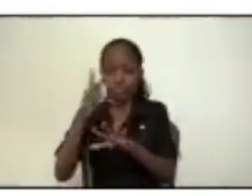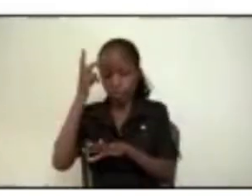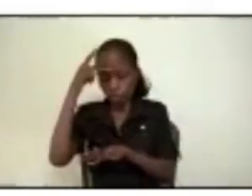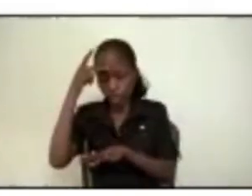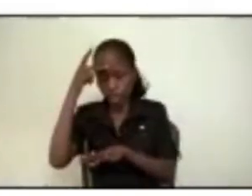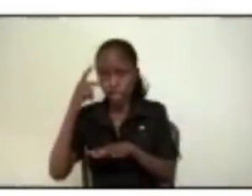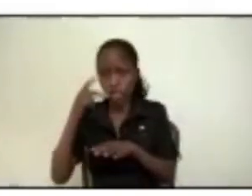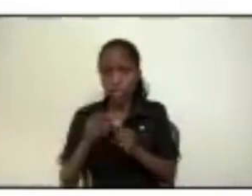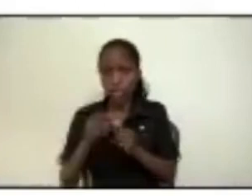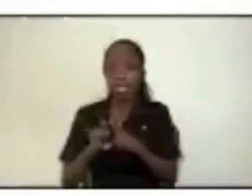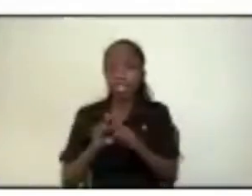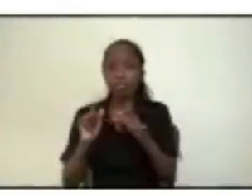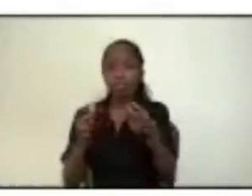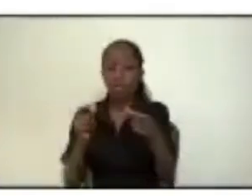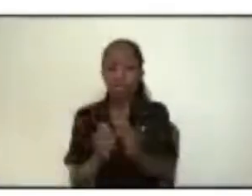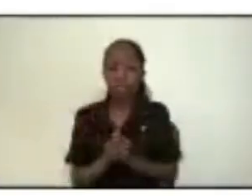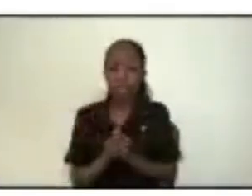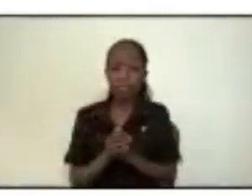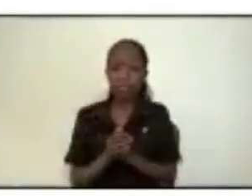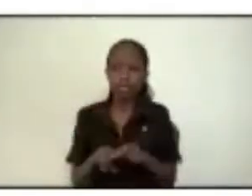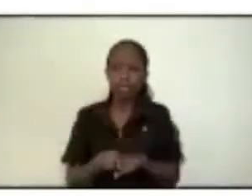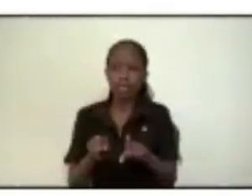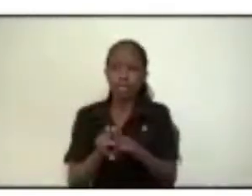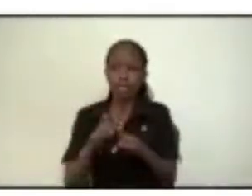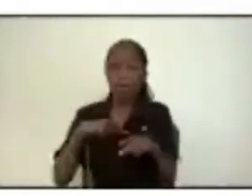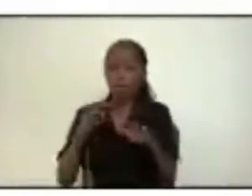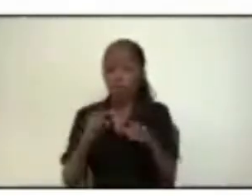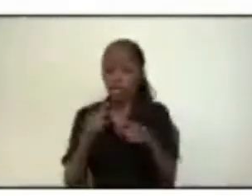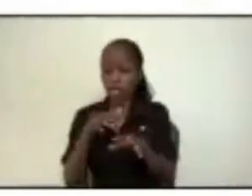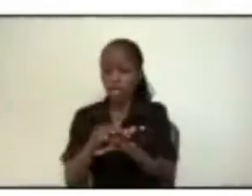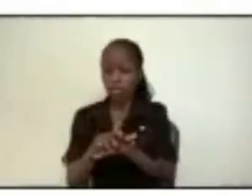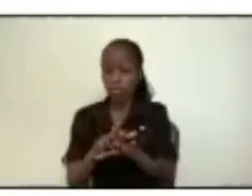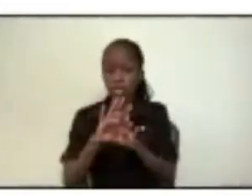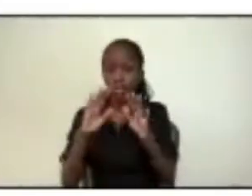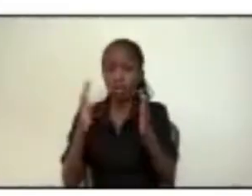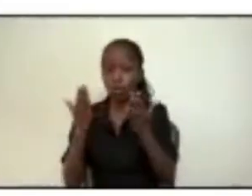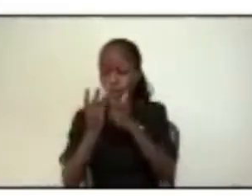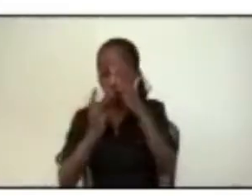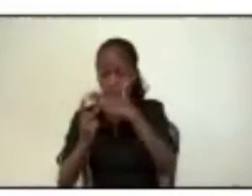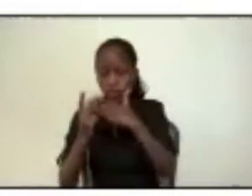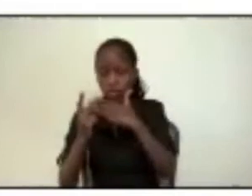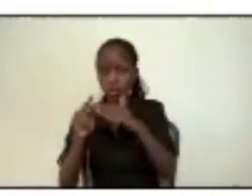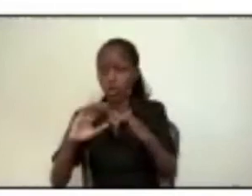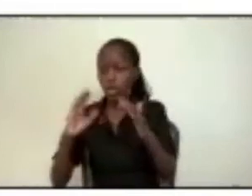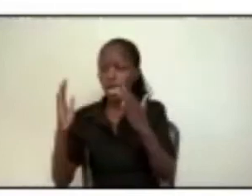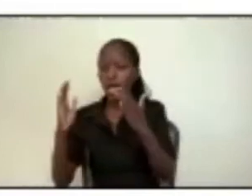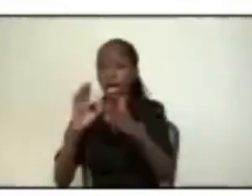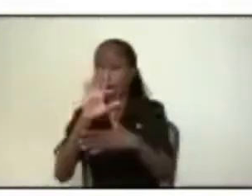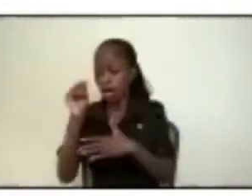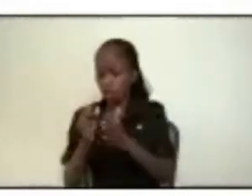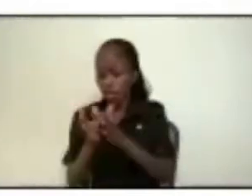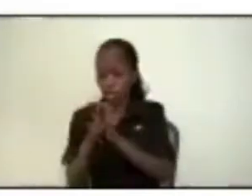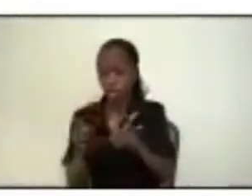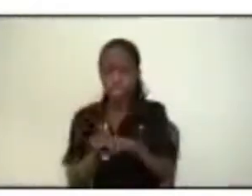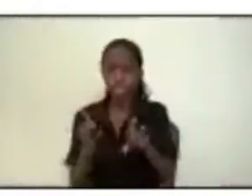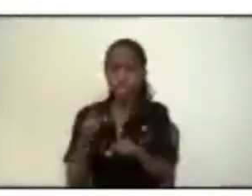media. But we also influence the world's view on the African narrative, and we are also shaping the